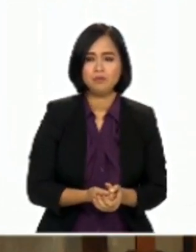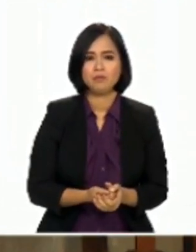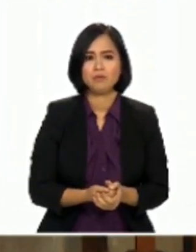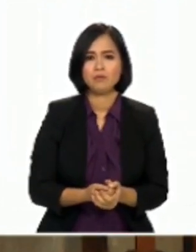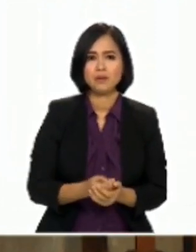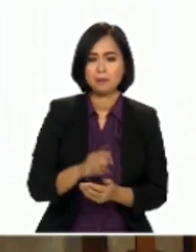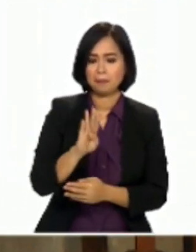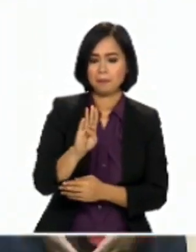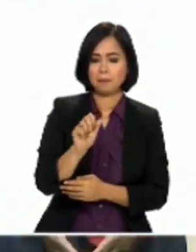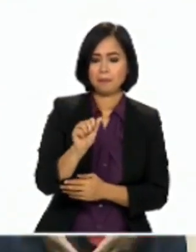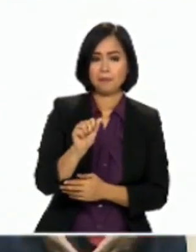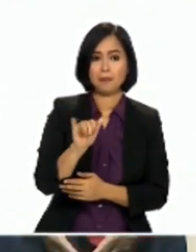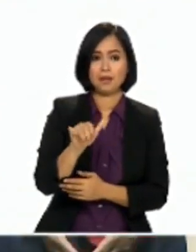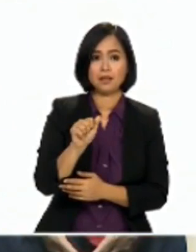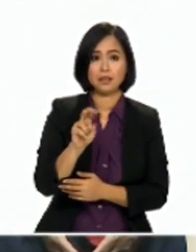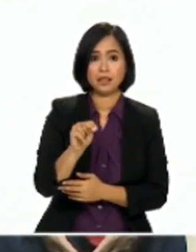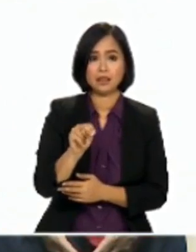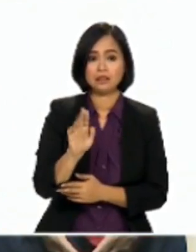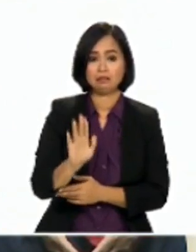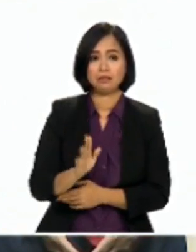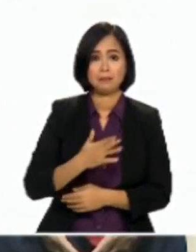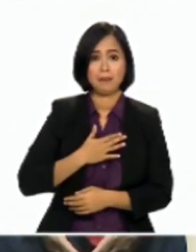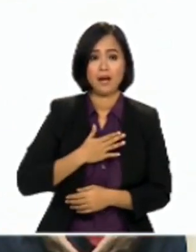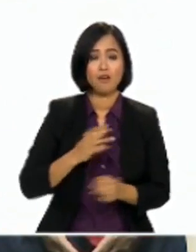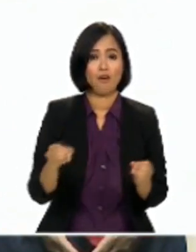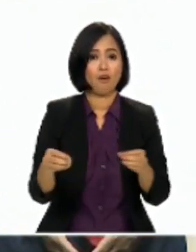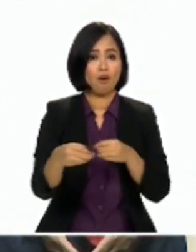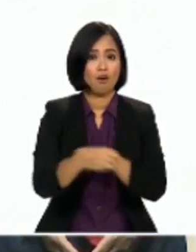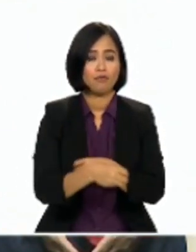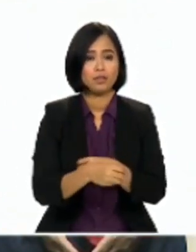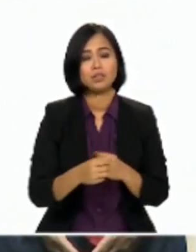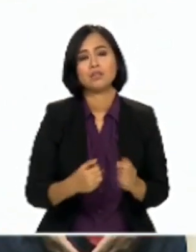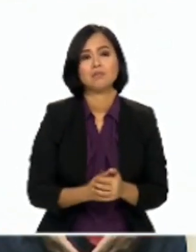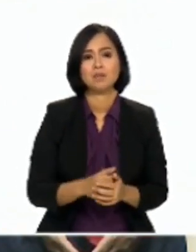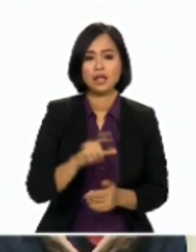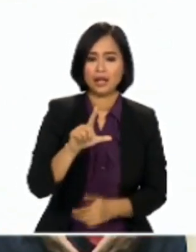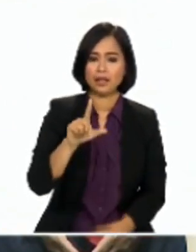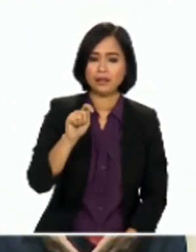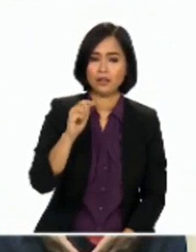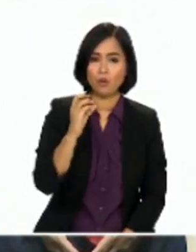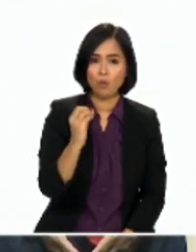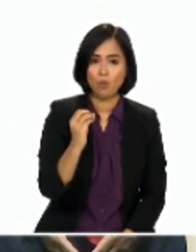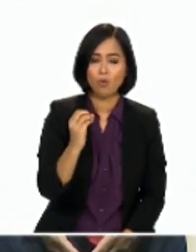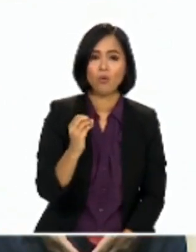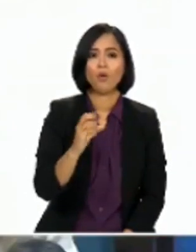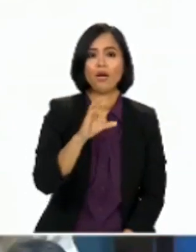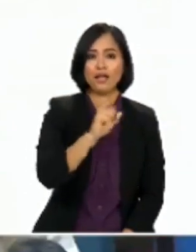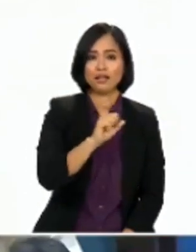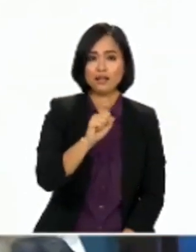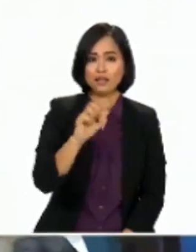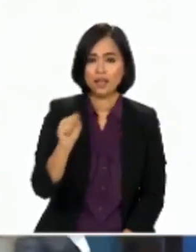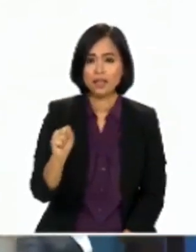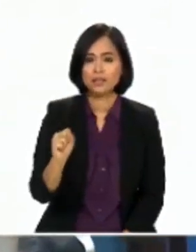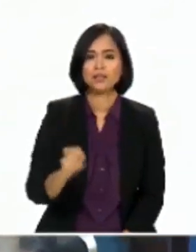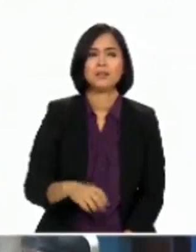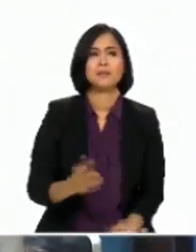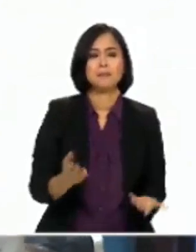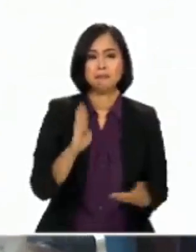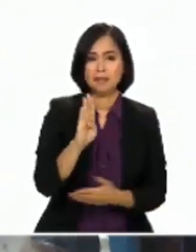contact center Bayan, that's in my office, the LTO SSS